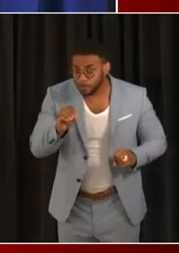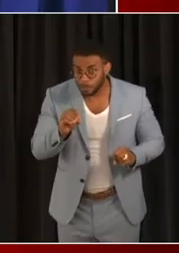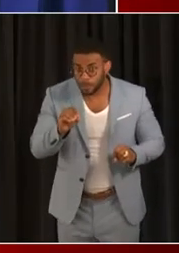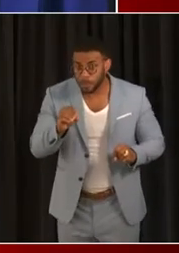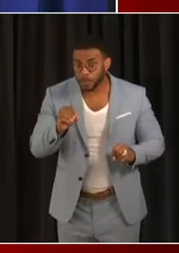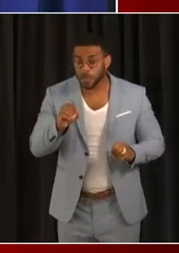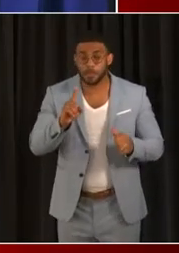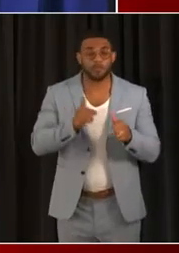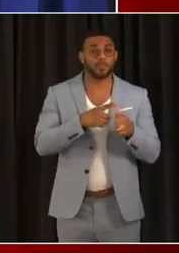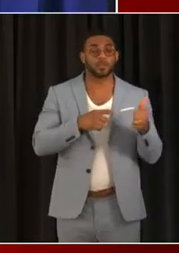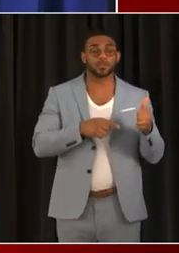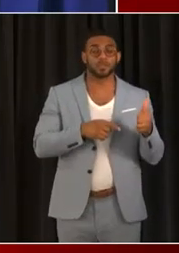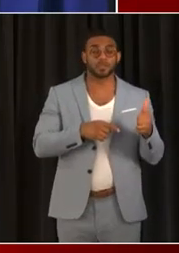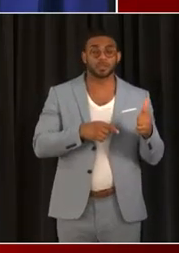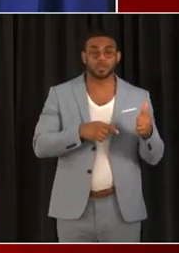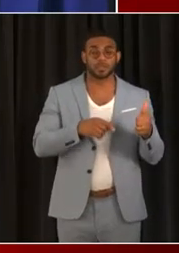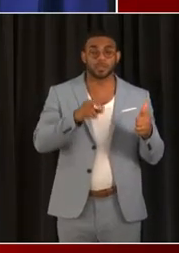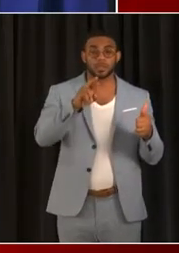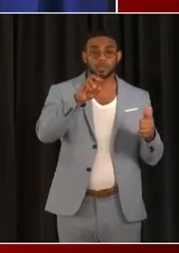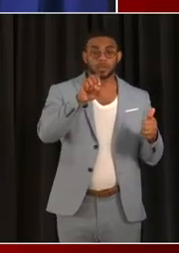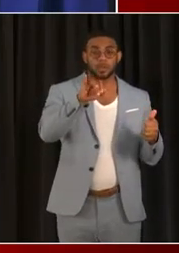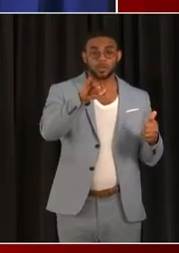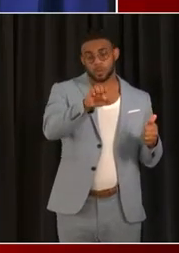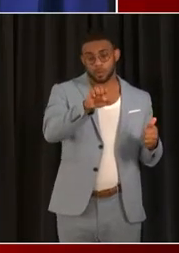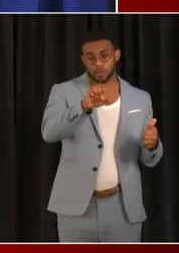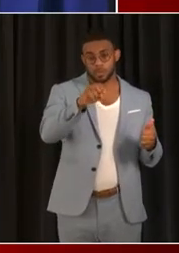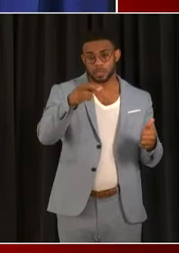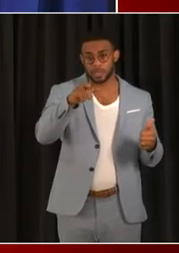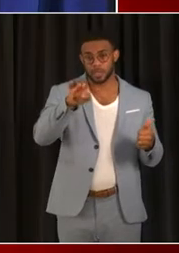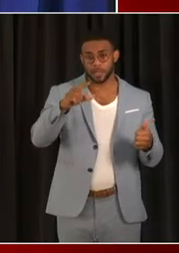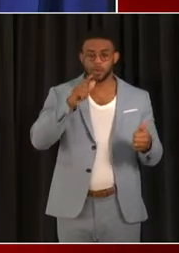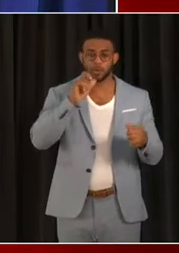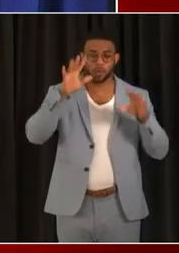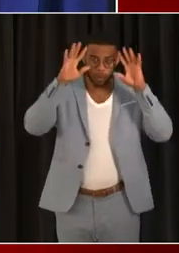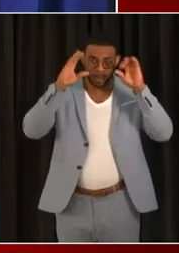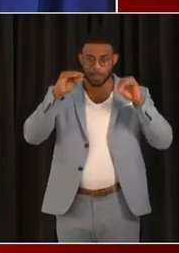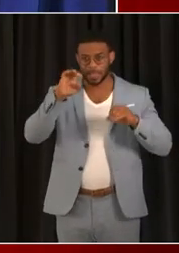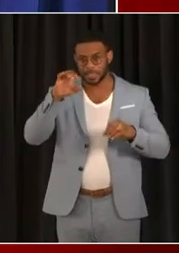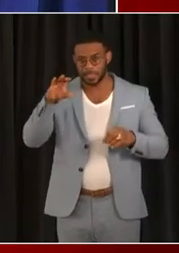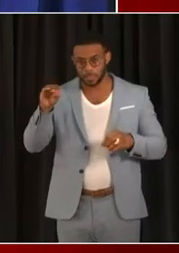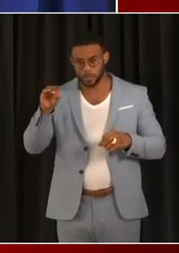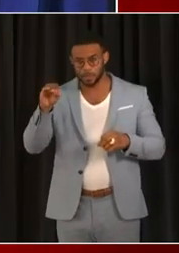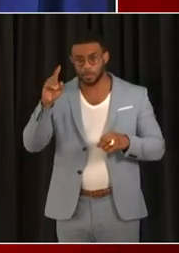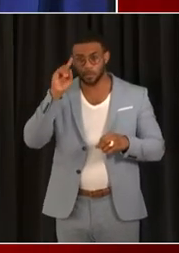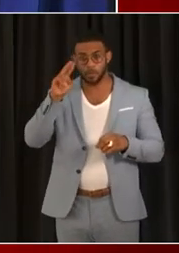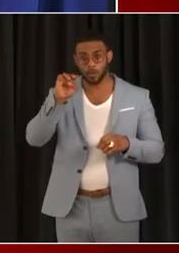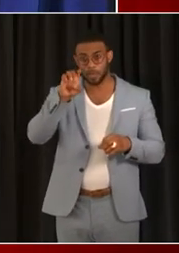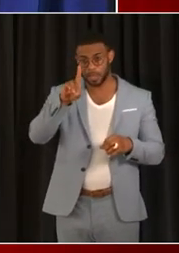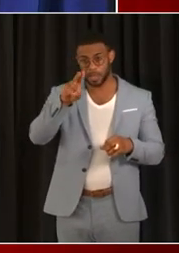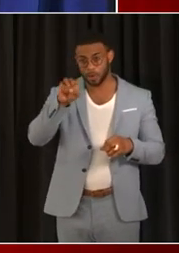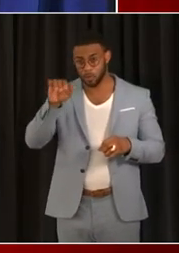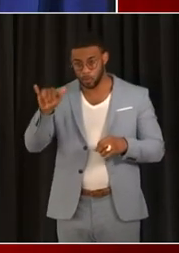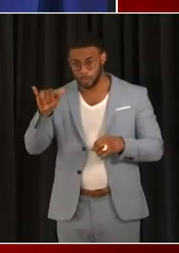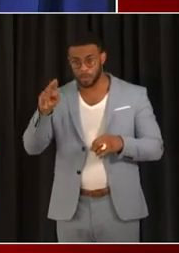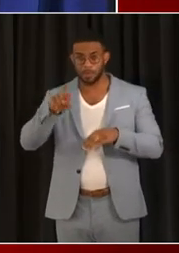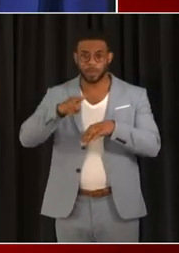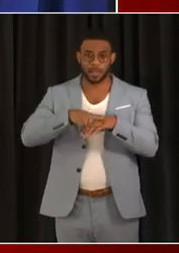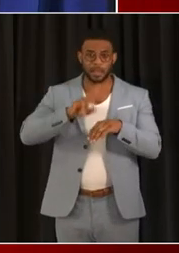So I want to bring in first Rosie Ellen Herring, who is the president and CEO of the United